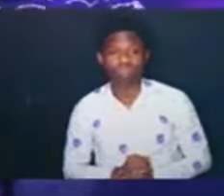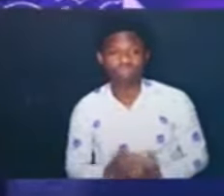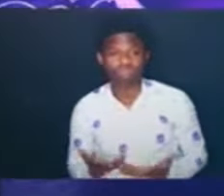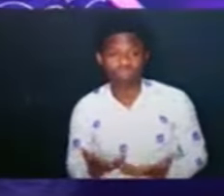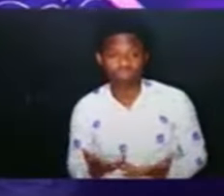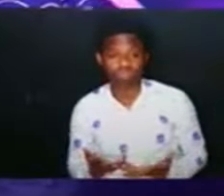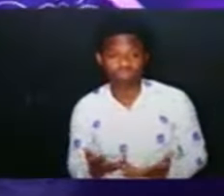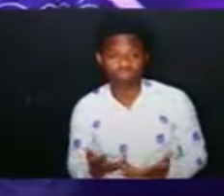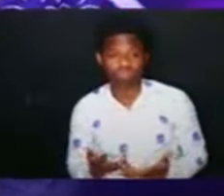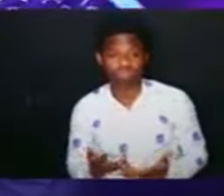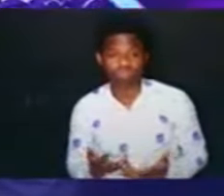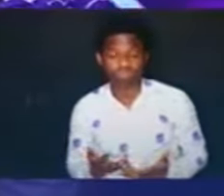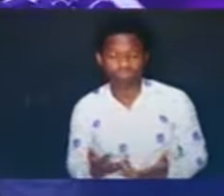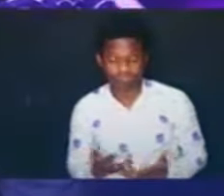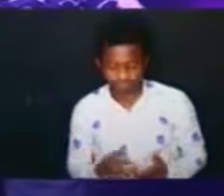But let's go to